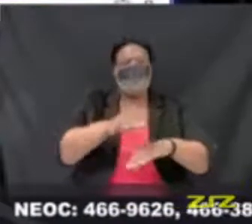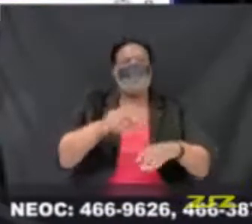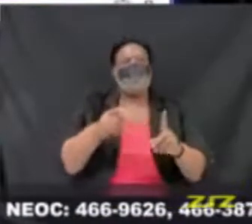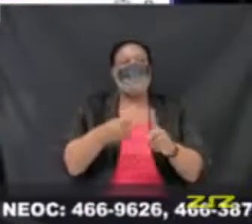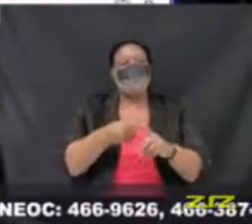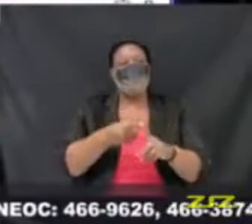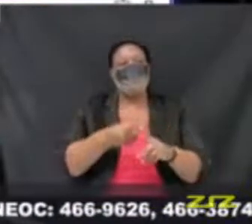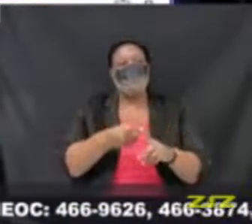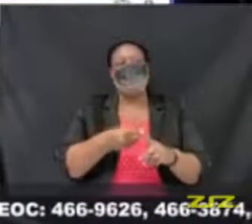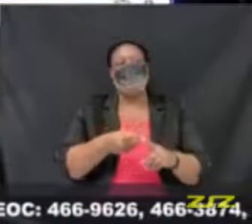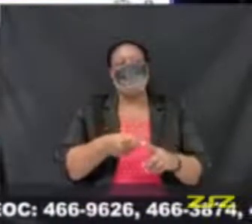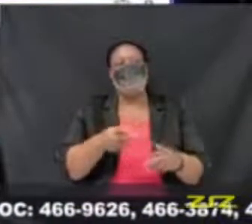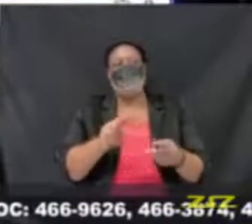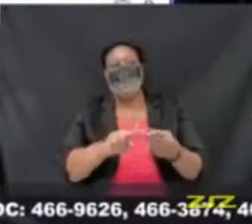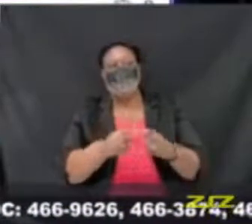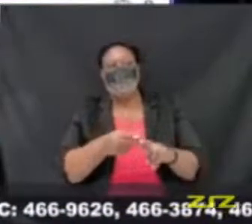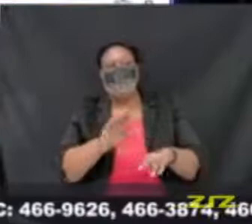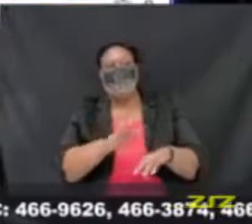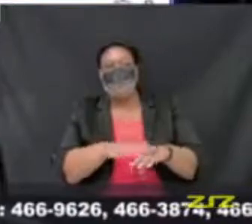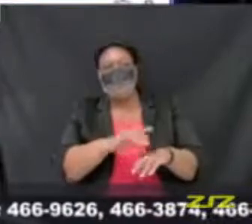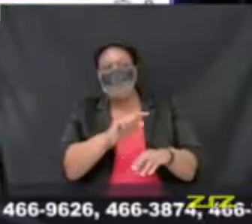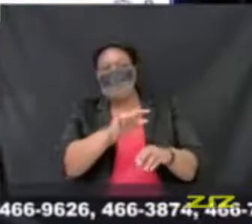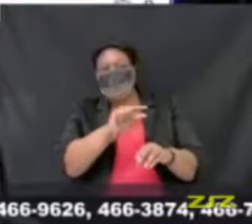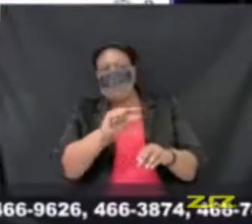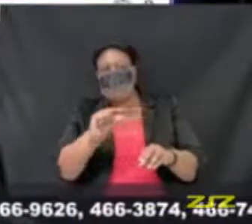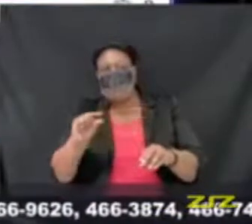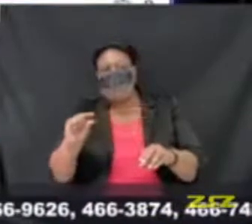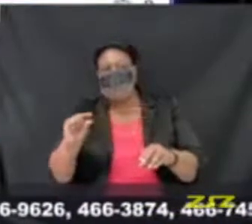1-869-466-5100. I will repeat that number,